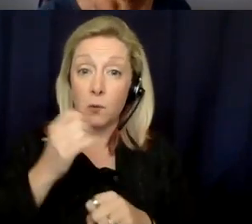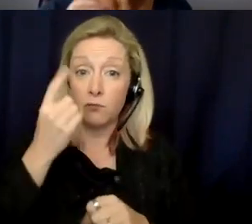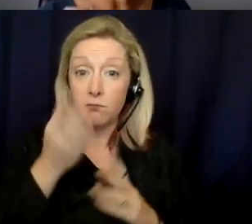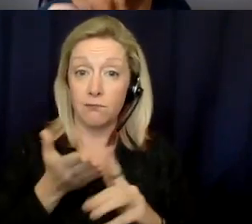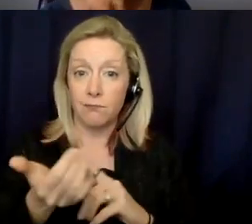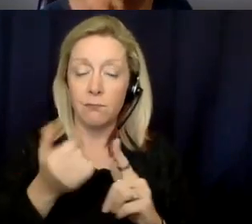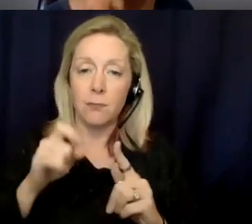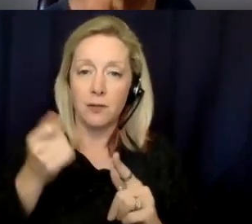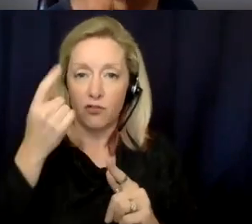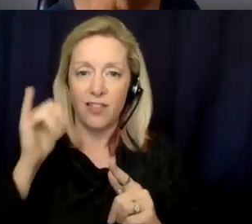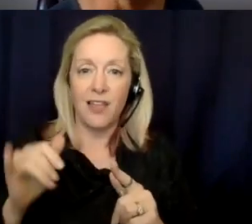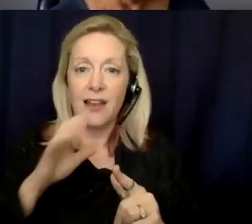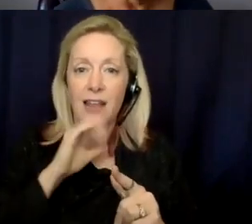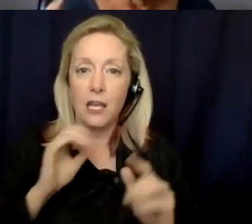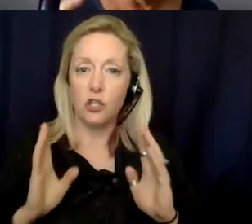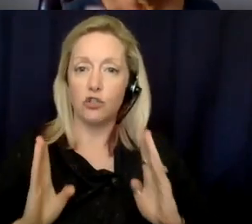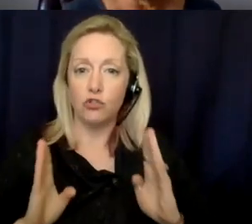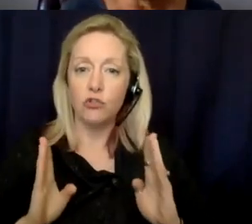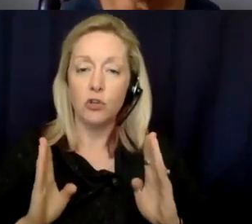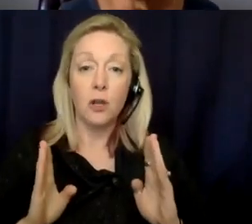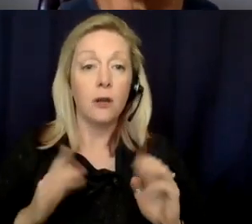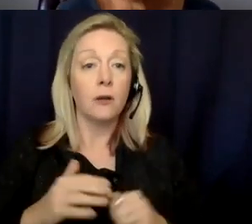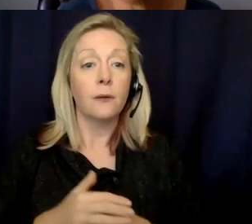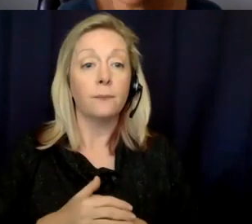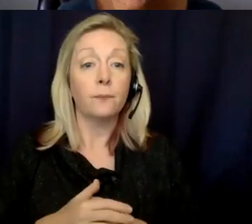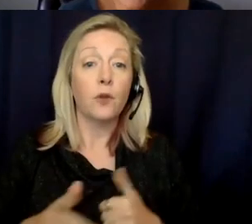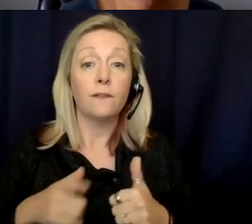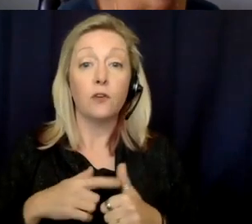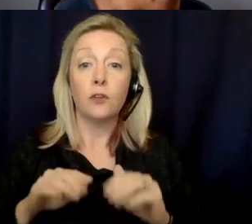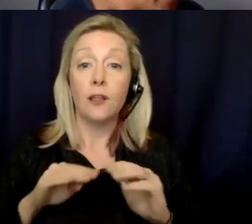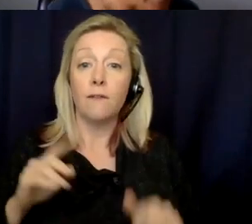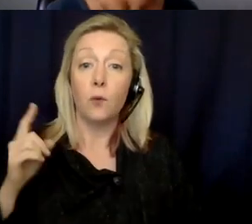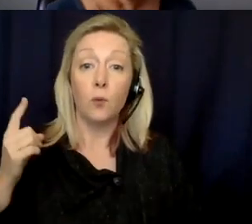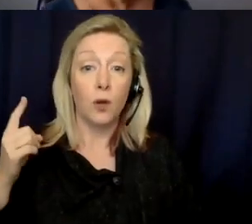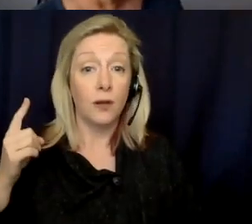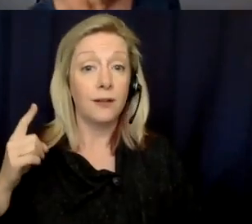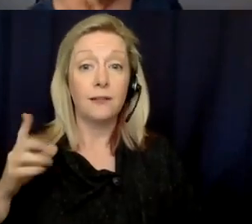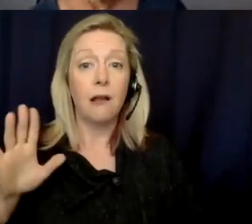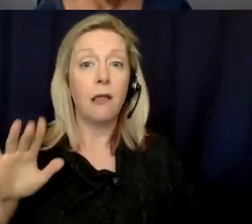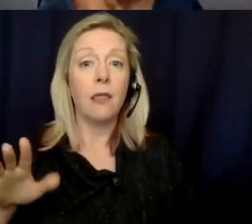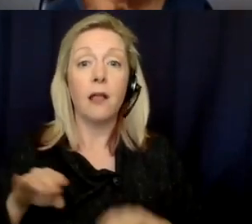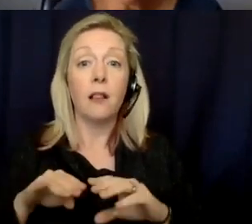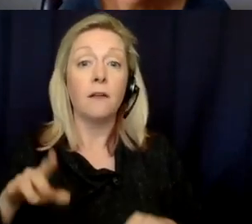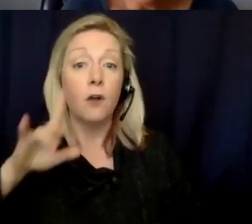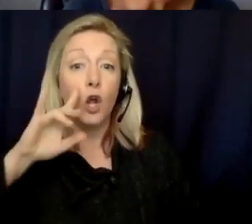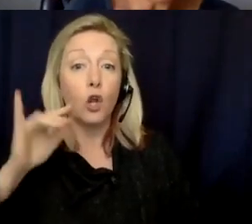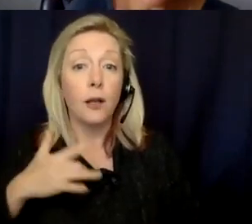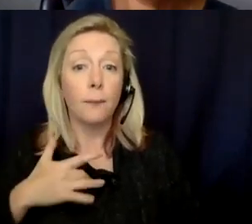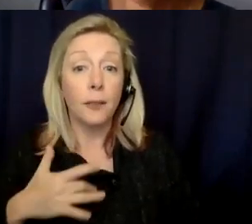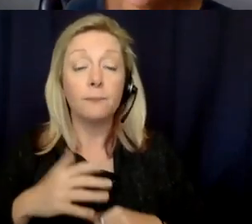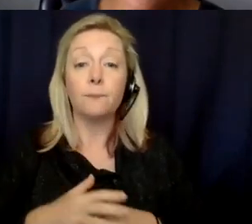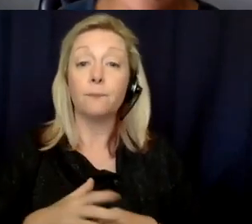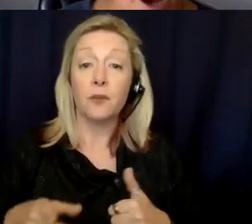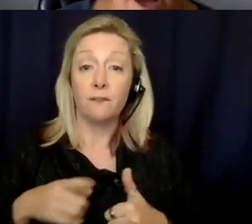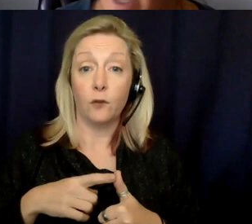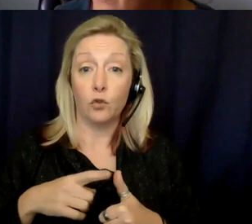what happens in that stage. So let's talk a little bit about level 1 and what happens in that stage. So